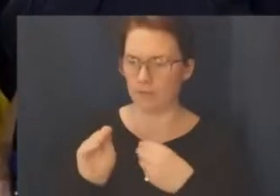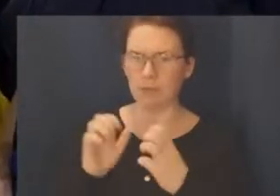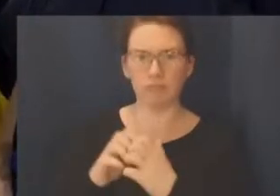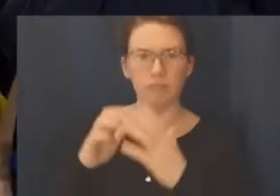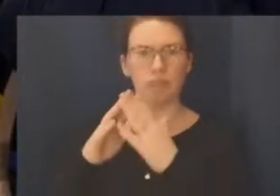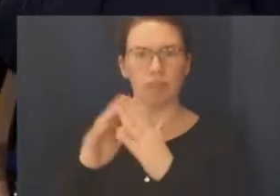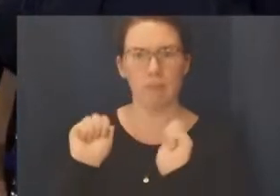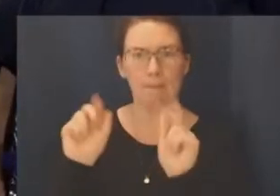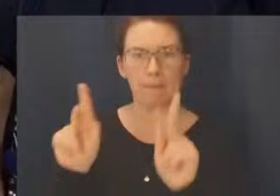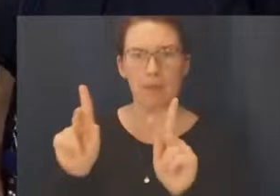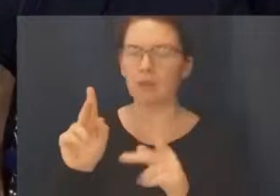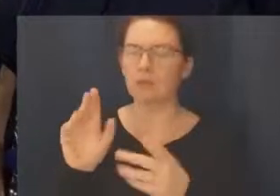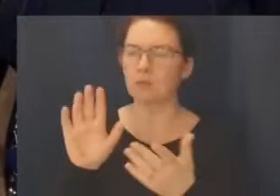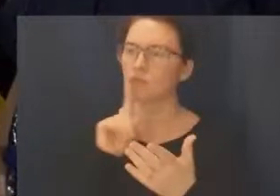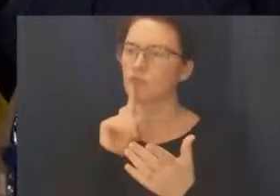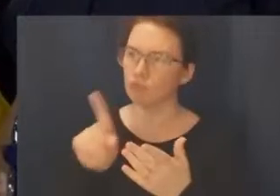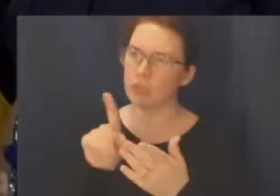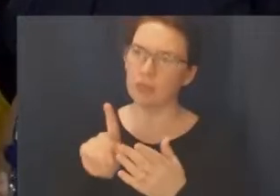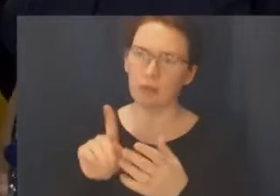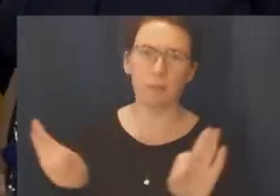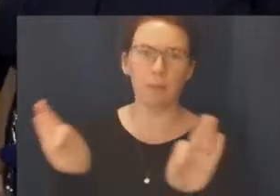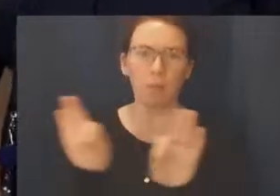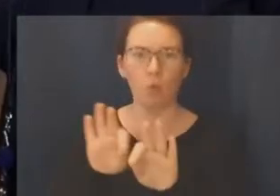adverse events, food.